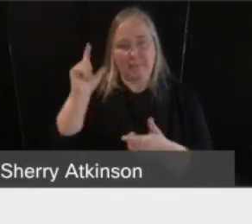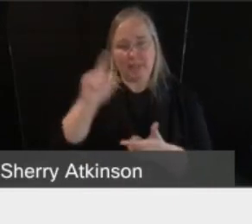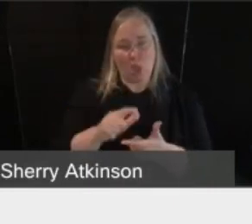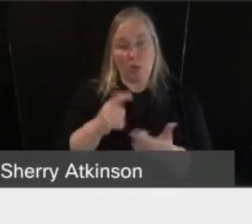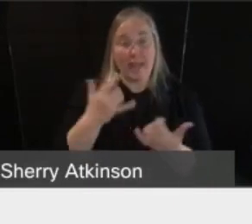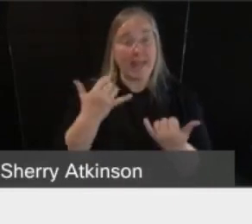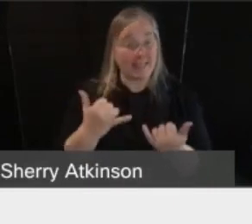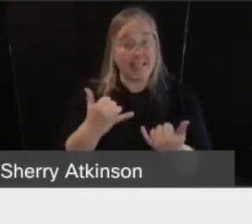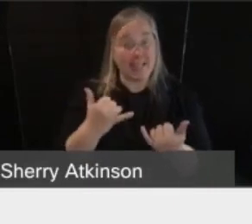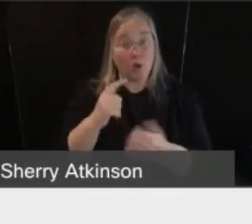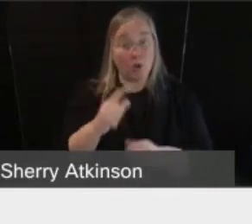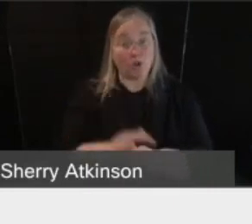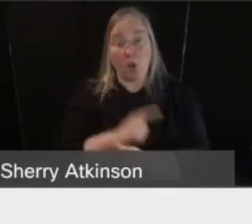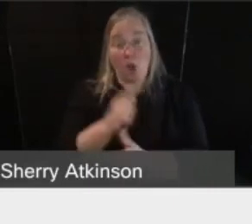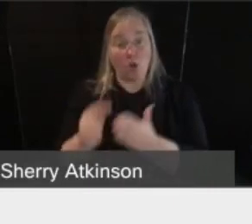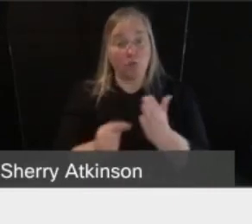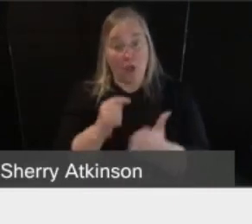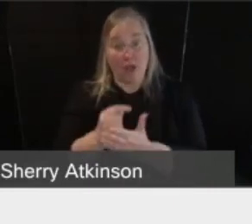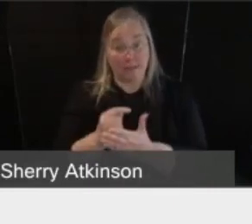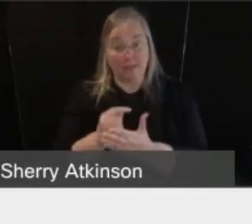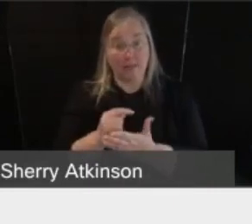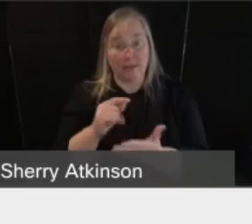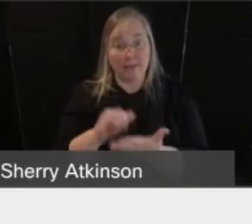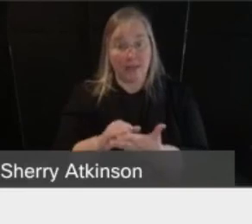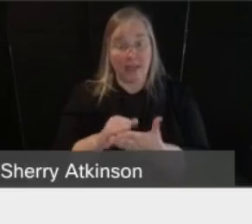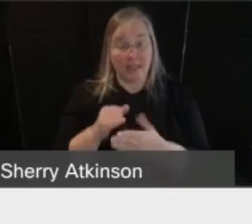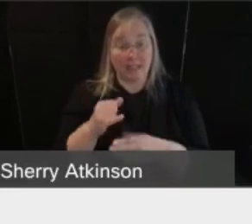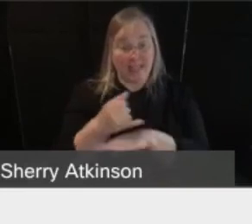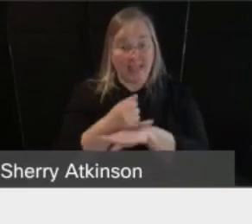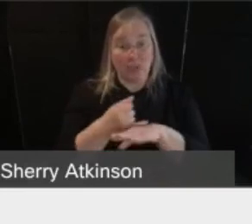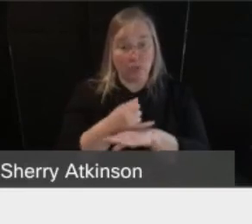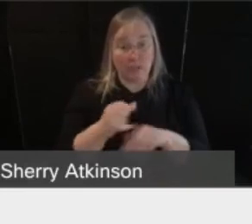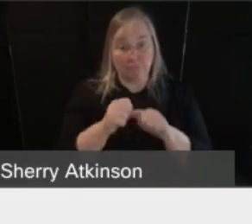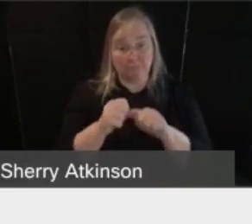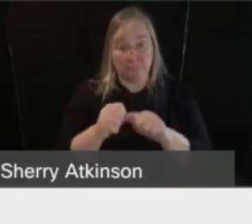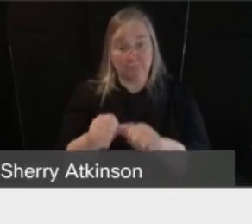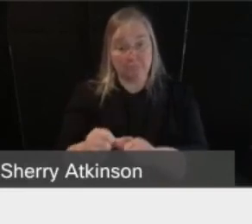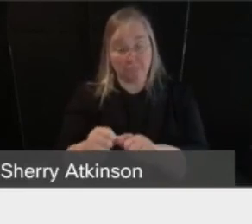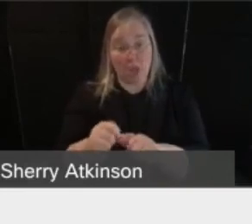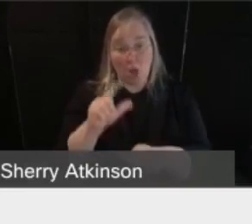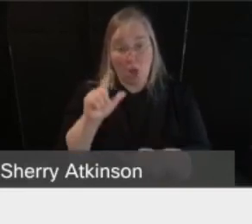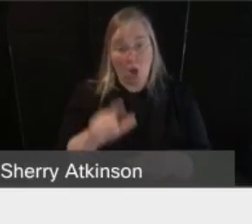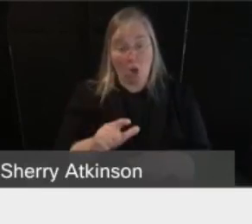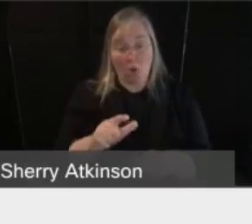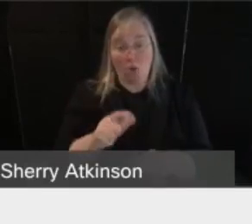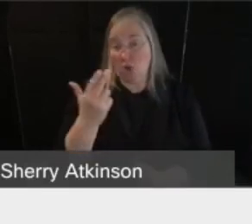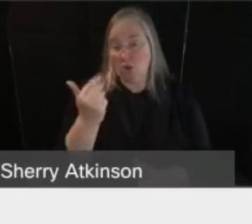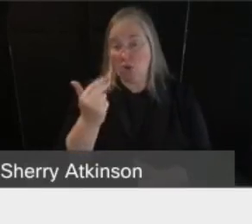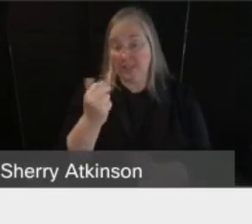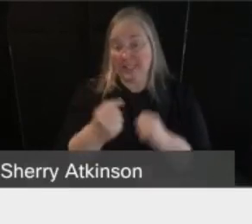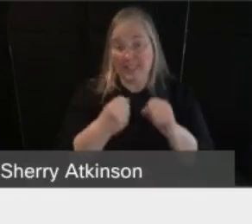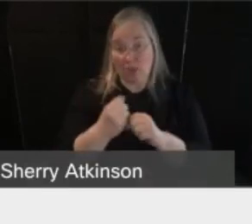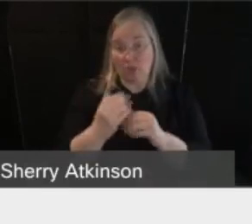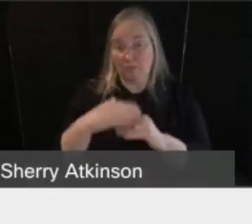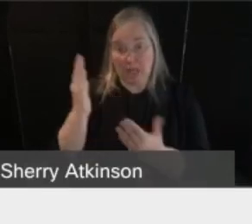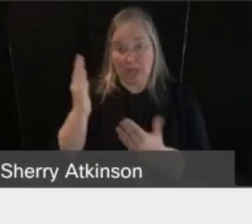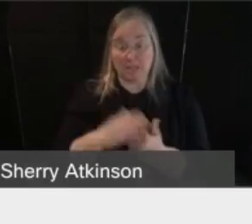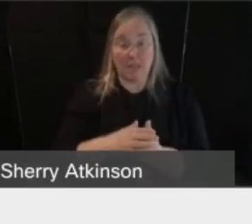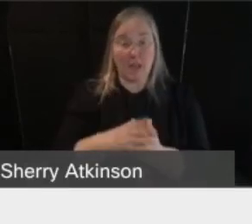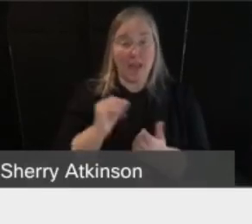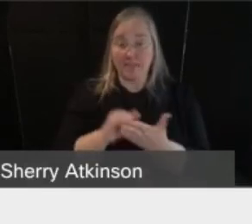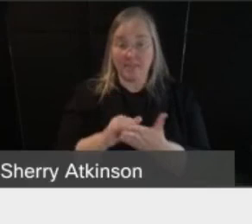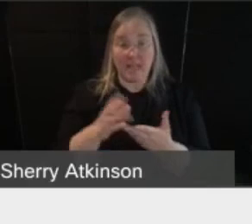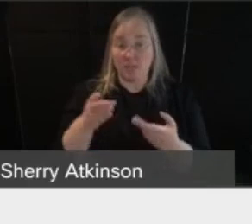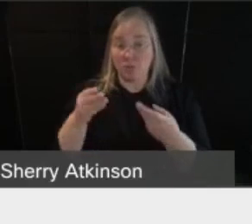run in terms of interest rates being a low environment, 13 years plus. And that's driven a lot of the money into the